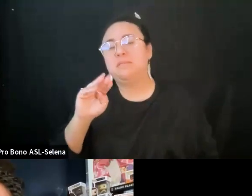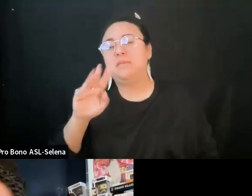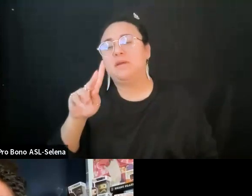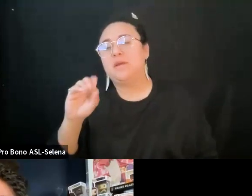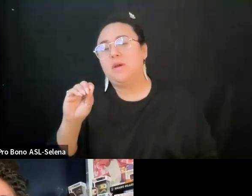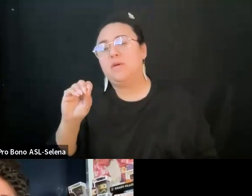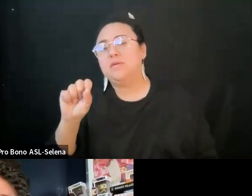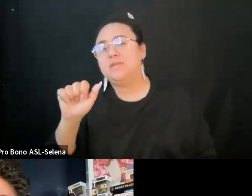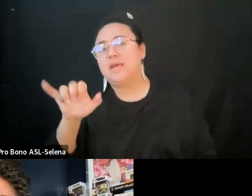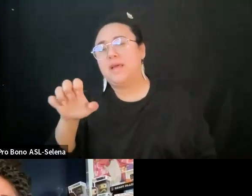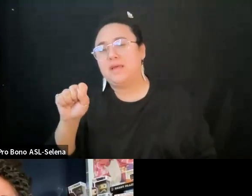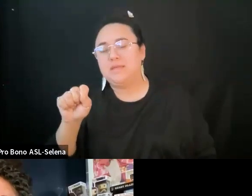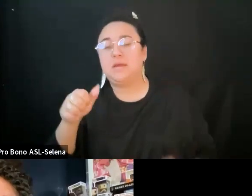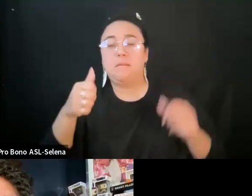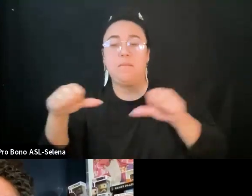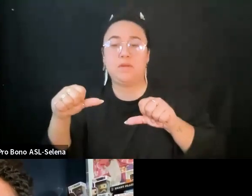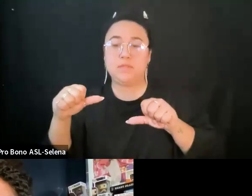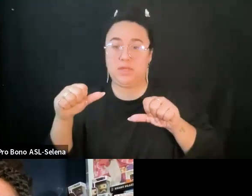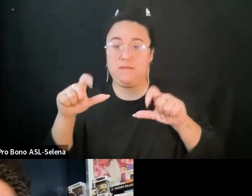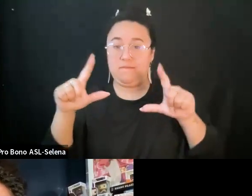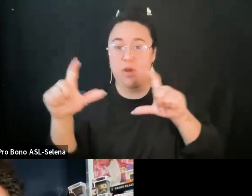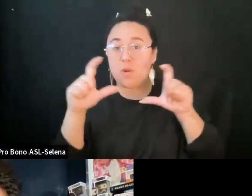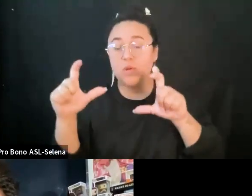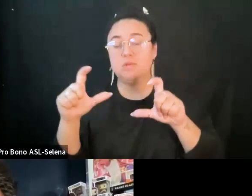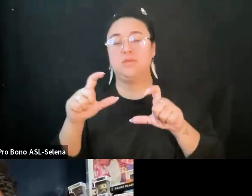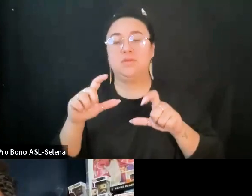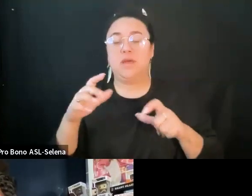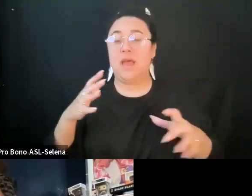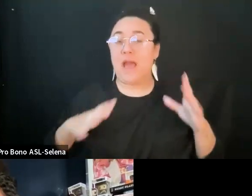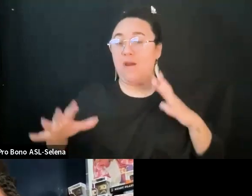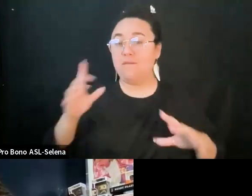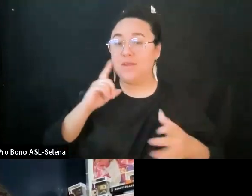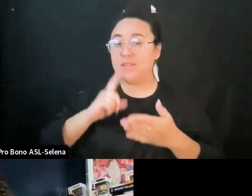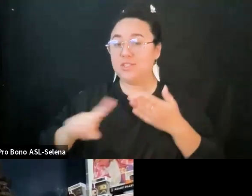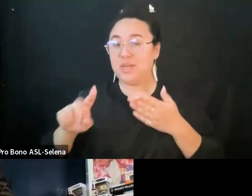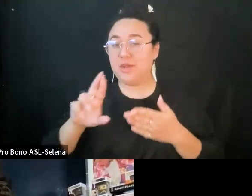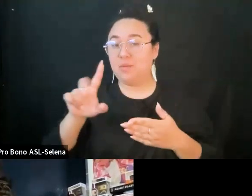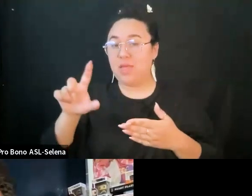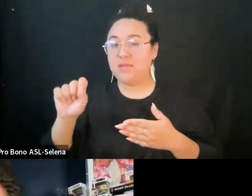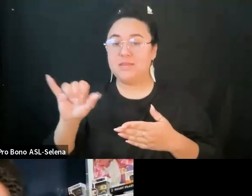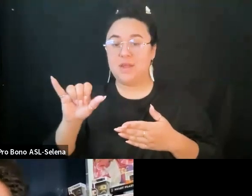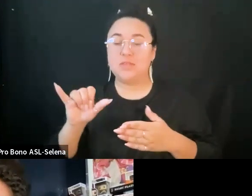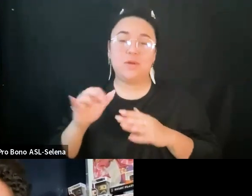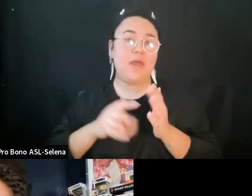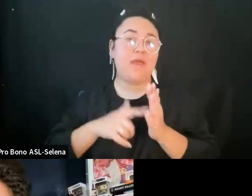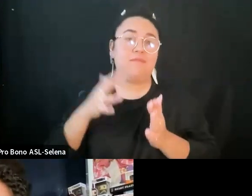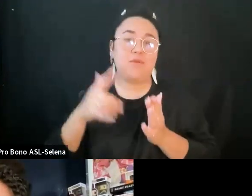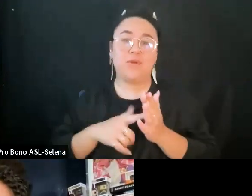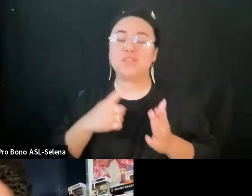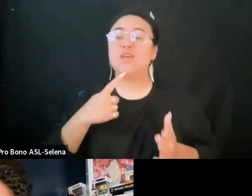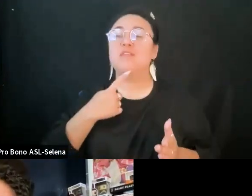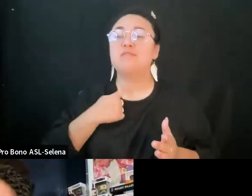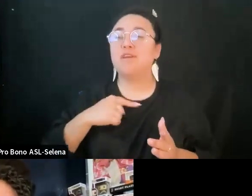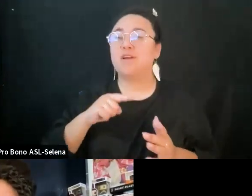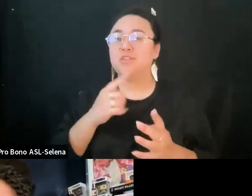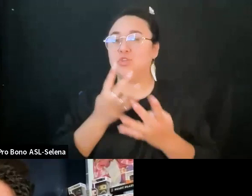photos, fit check reels, and occasionally a thirst trap. He believes